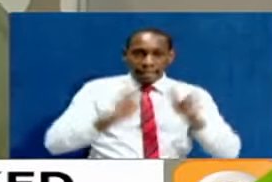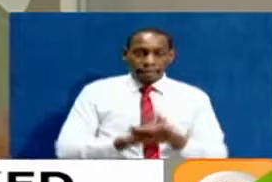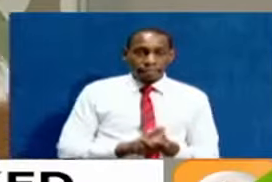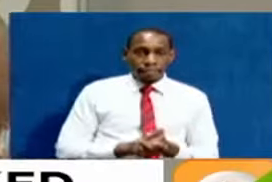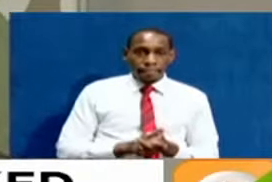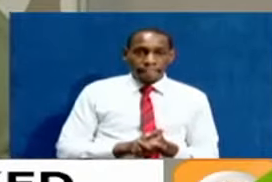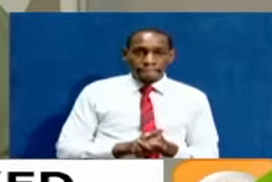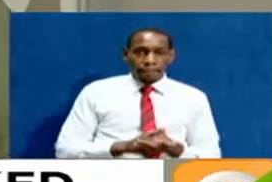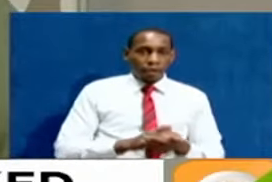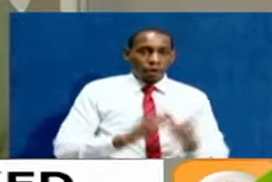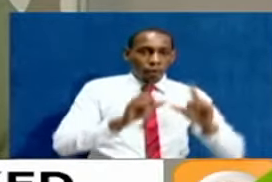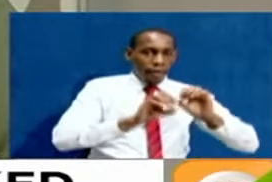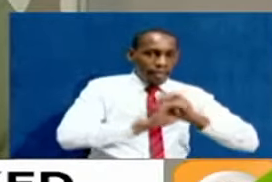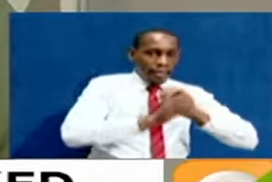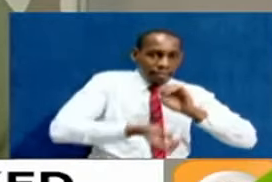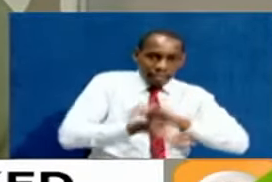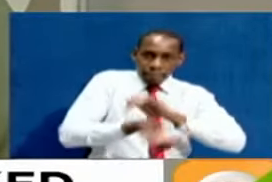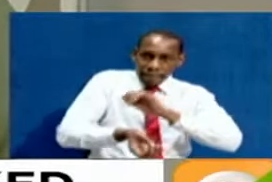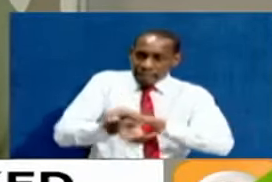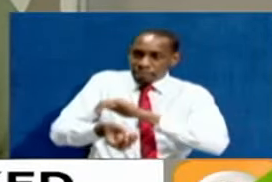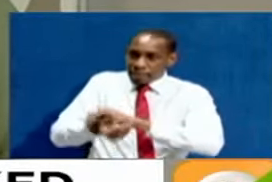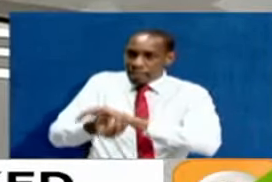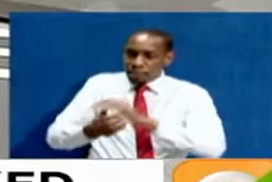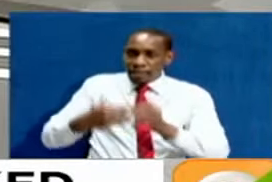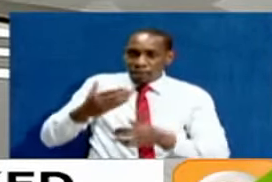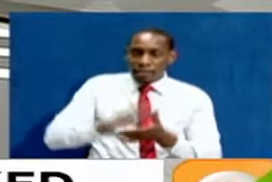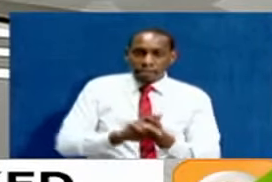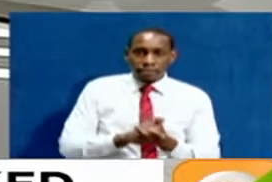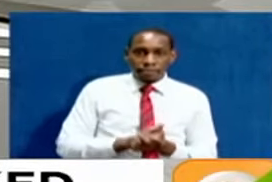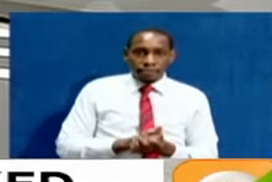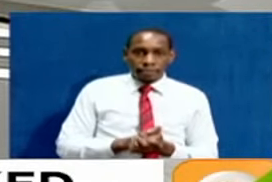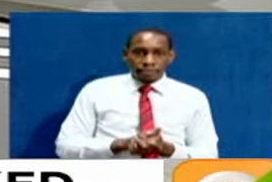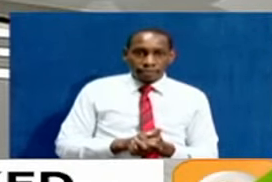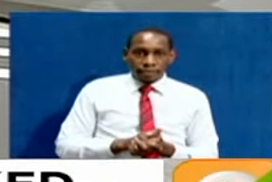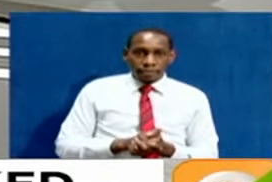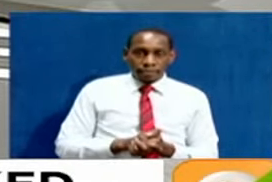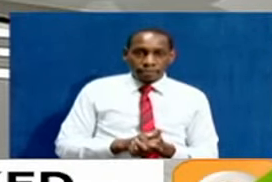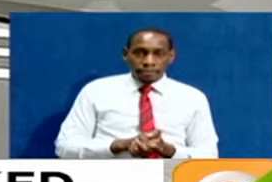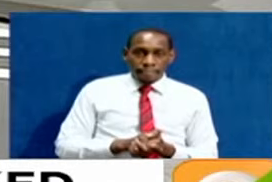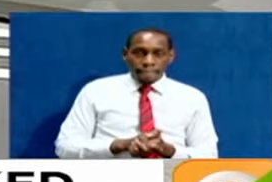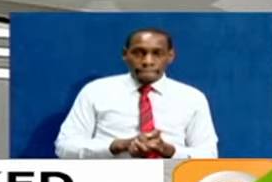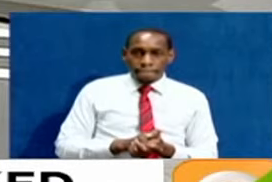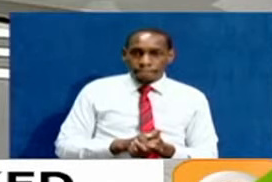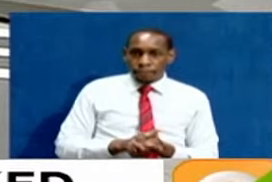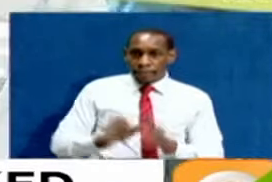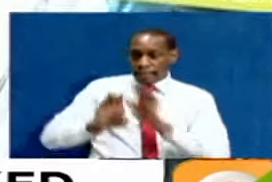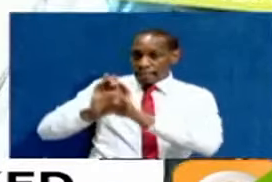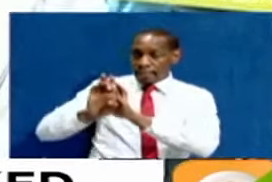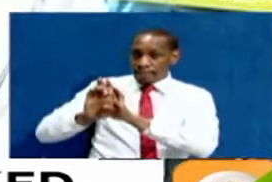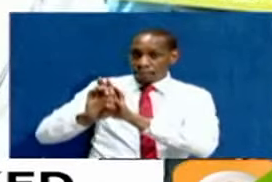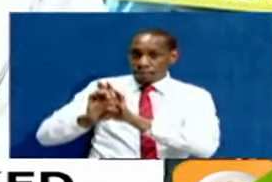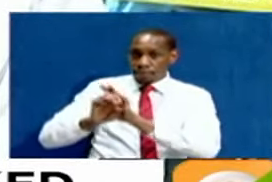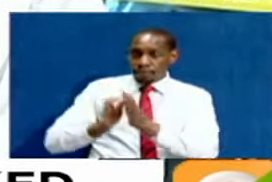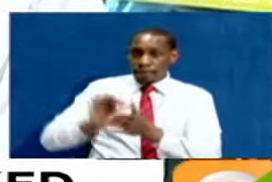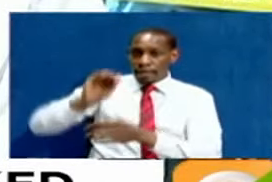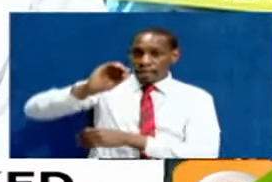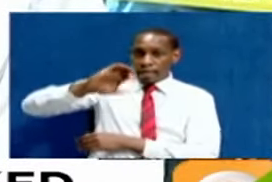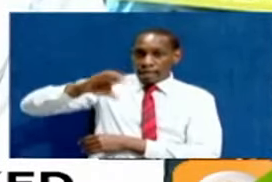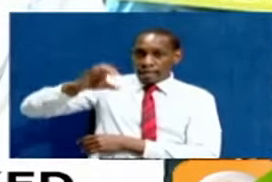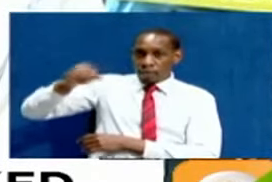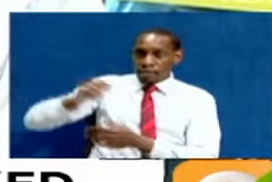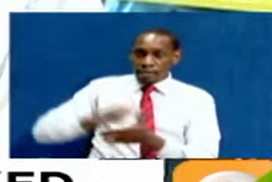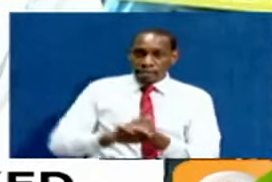issue clarifications after clarifications after that. And should be anticipated that this one can be confusing. Because all that, for example, like the counties,